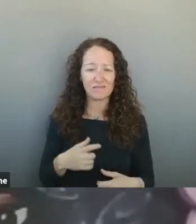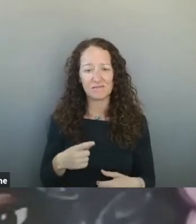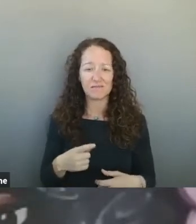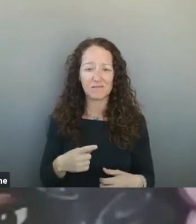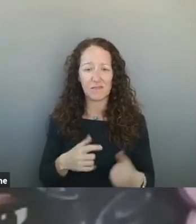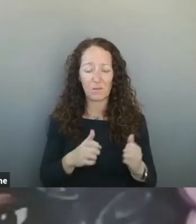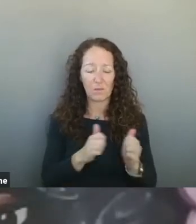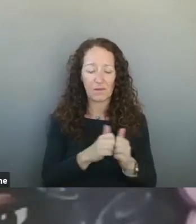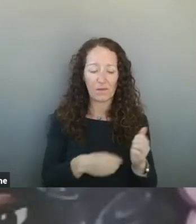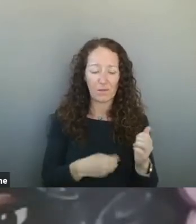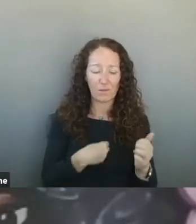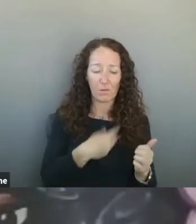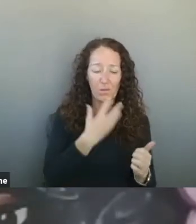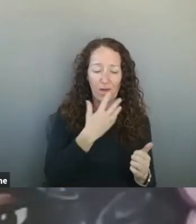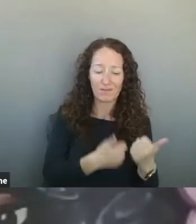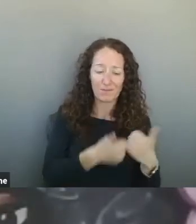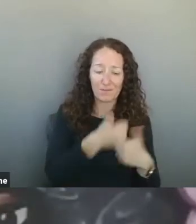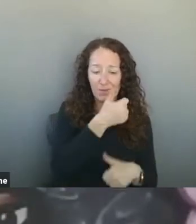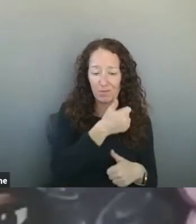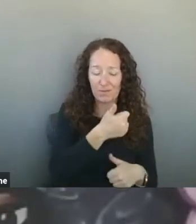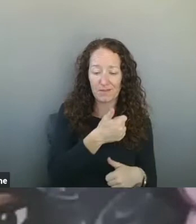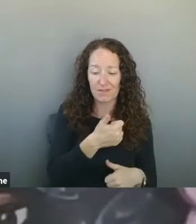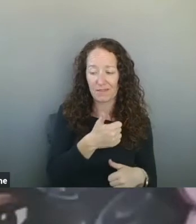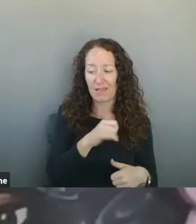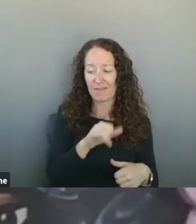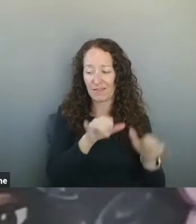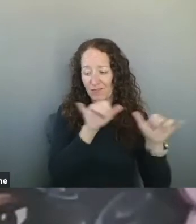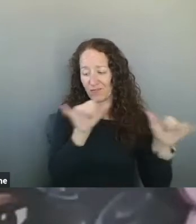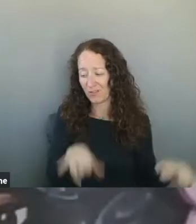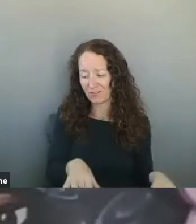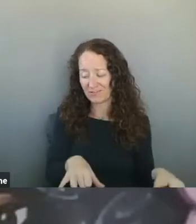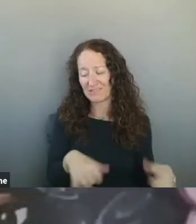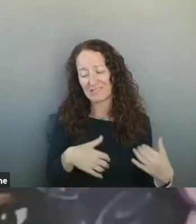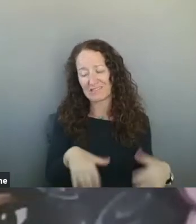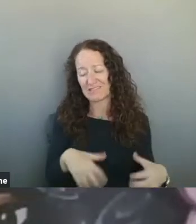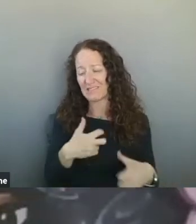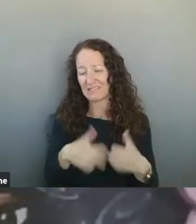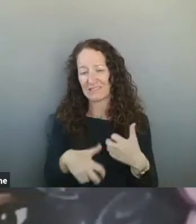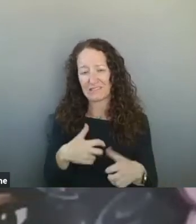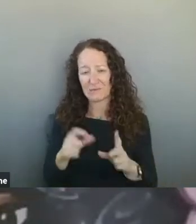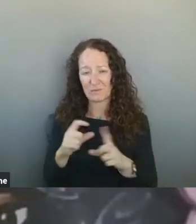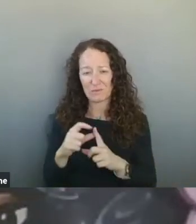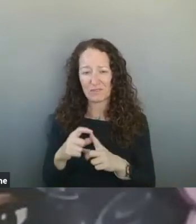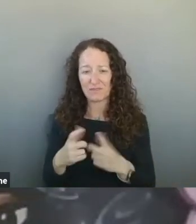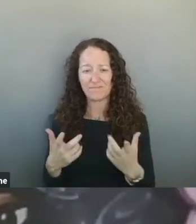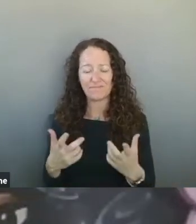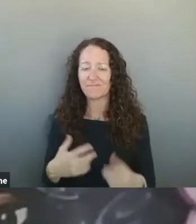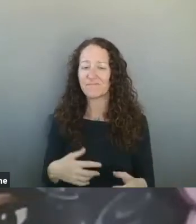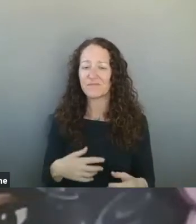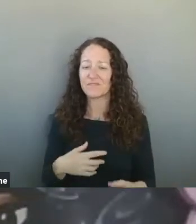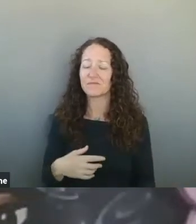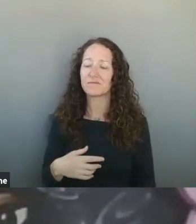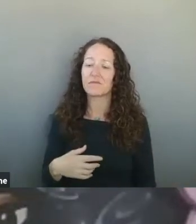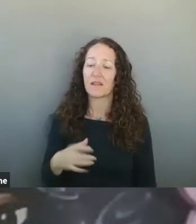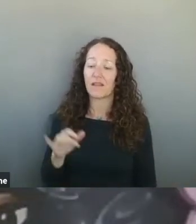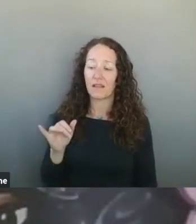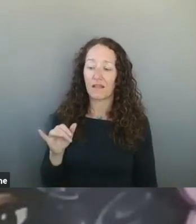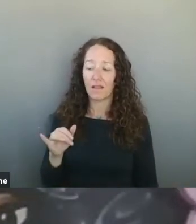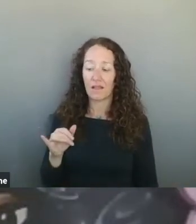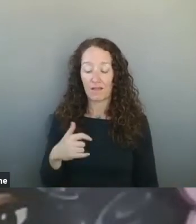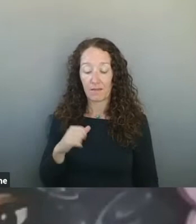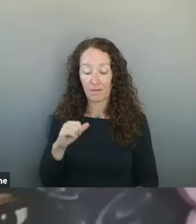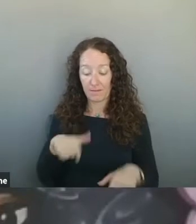word is problematic. So I just want to name it at the outset. I came into this work through